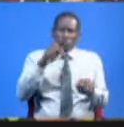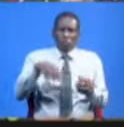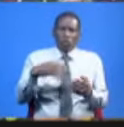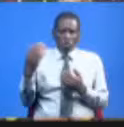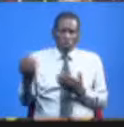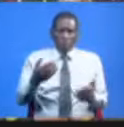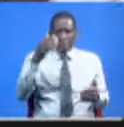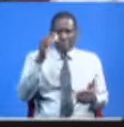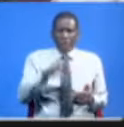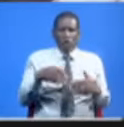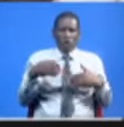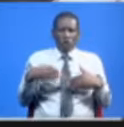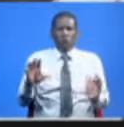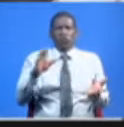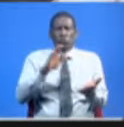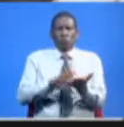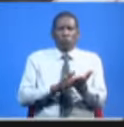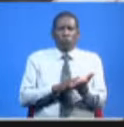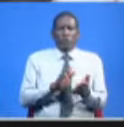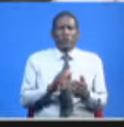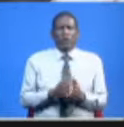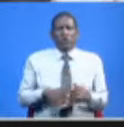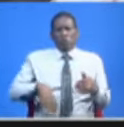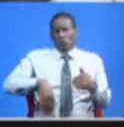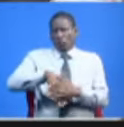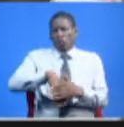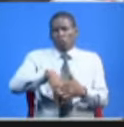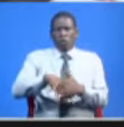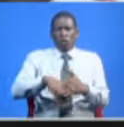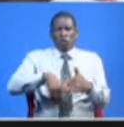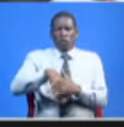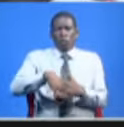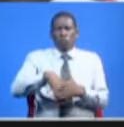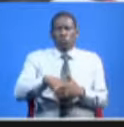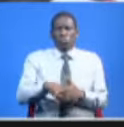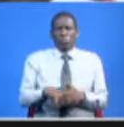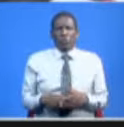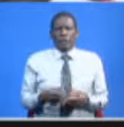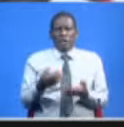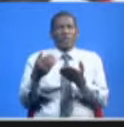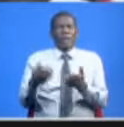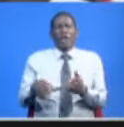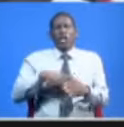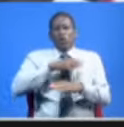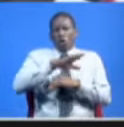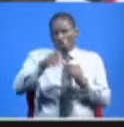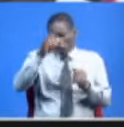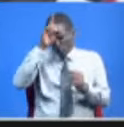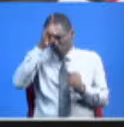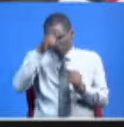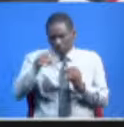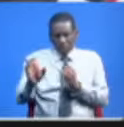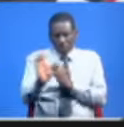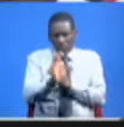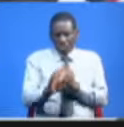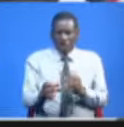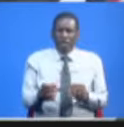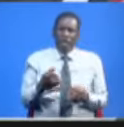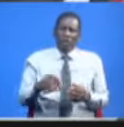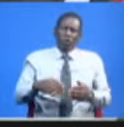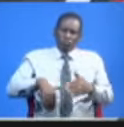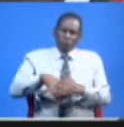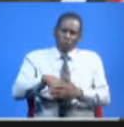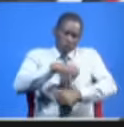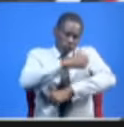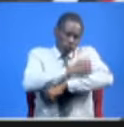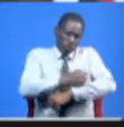the lost glory. Football is played in every village in this country. It's played in every school in this country.